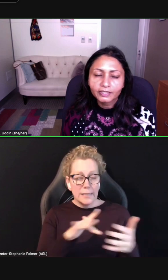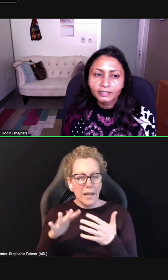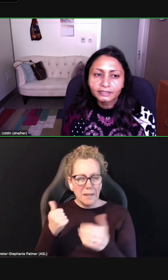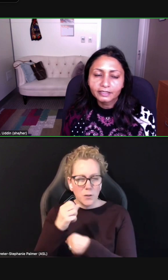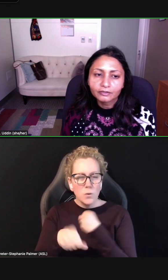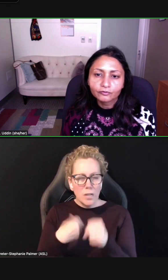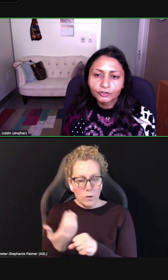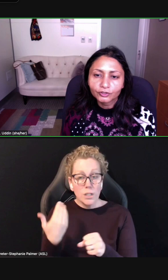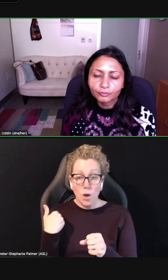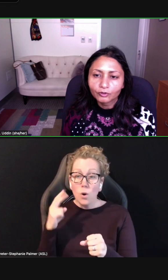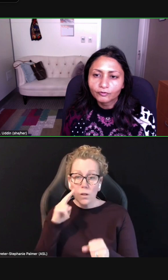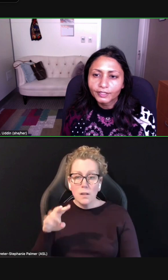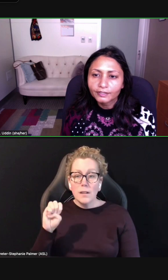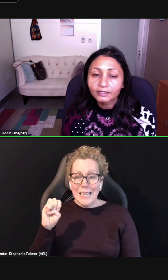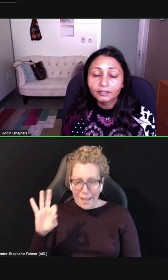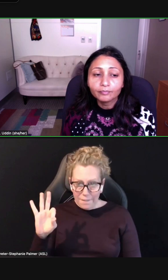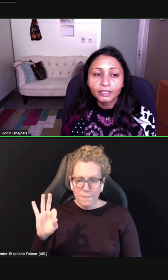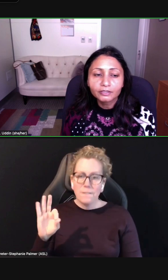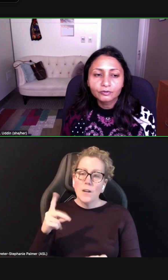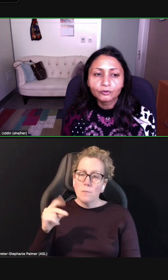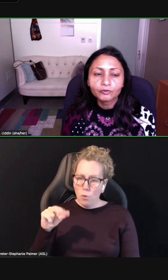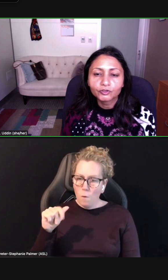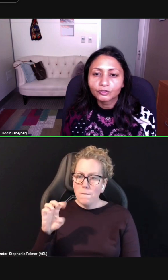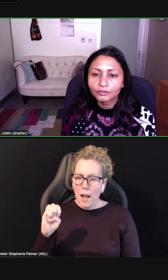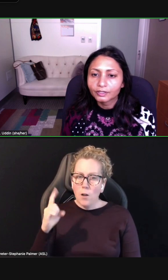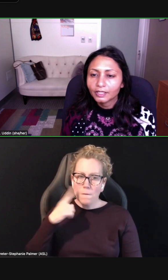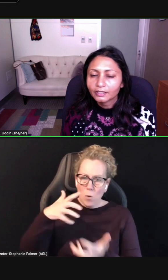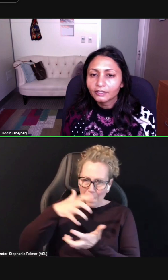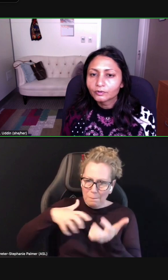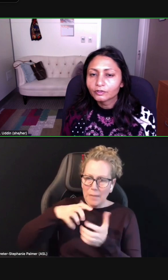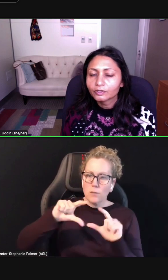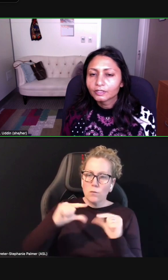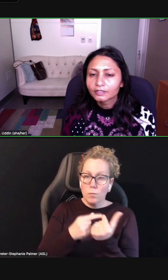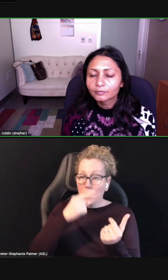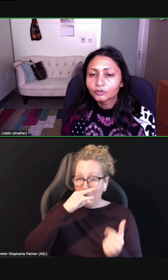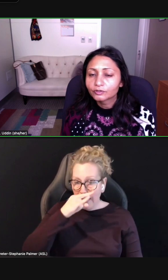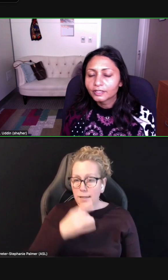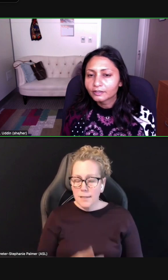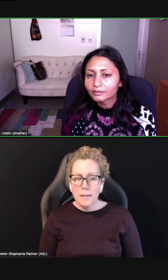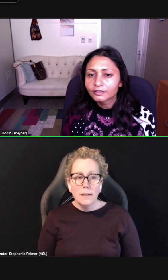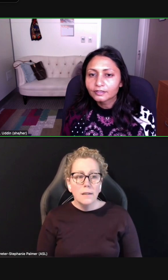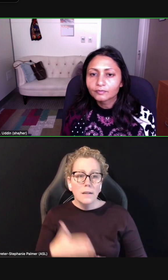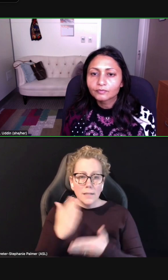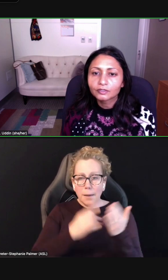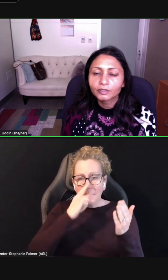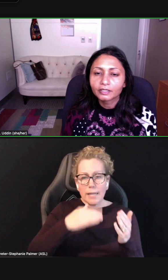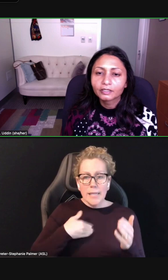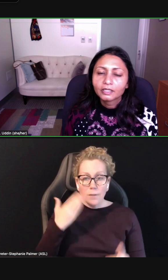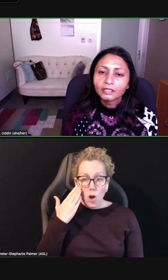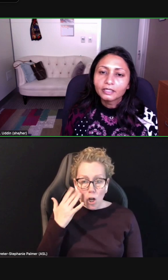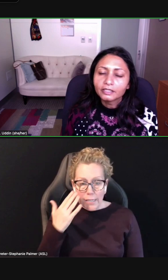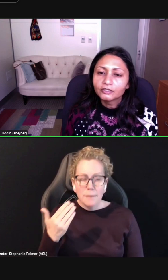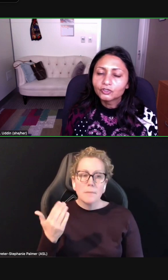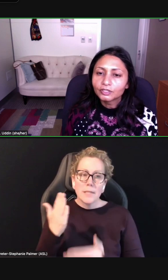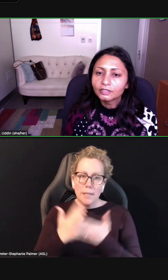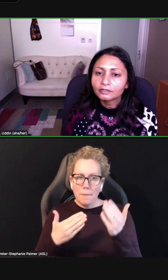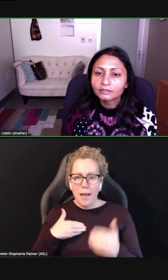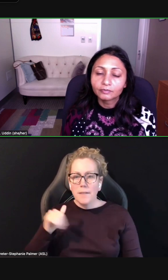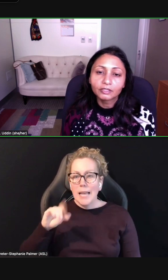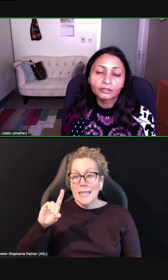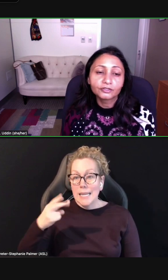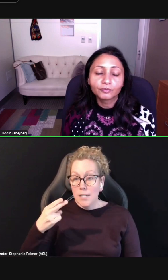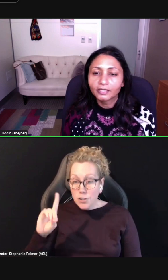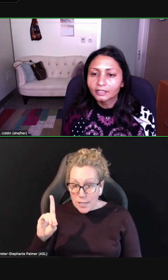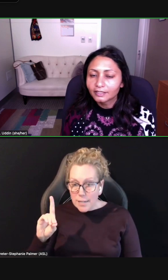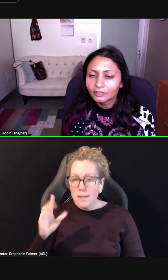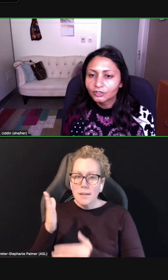ago looking at executive function profiles in a mixed group of children. These were, some children had autism, some had ADHD,